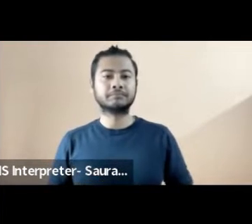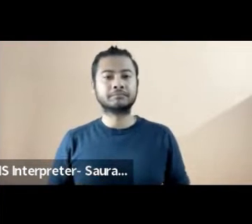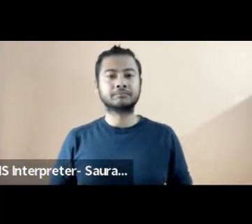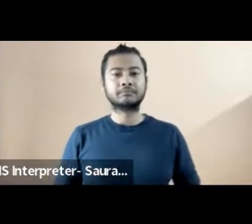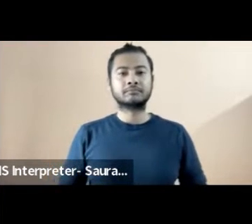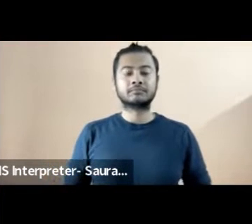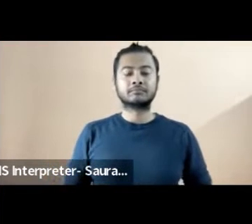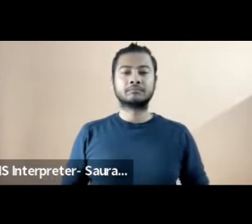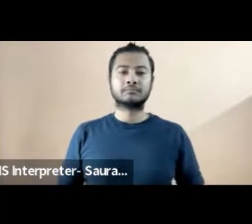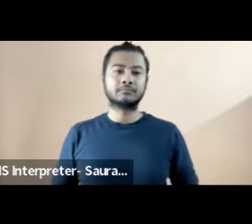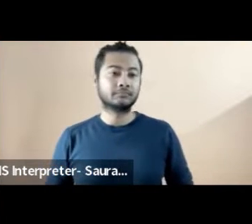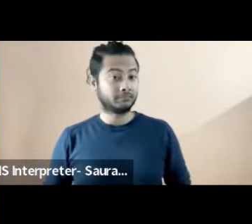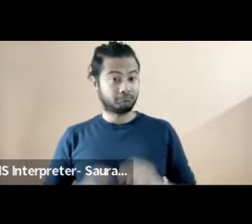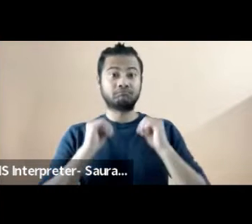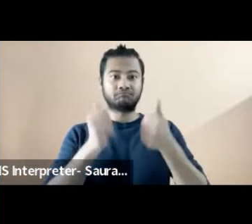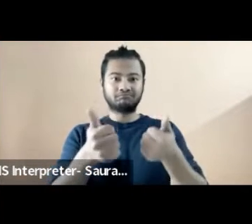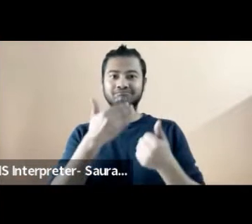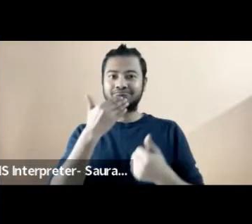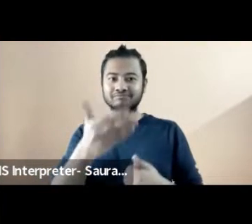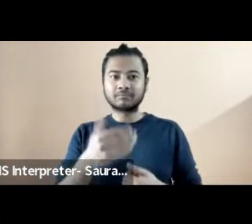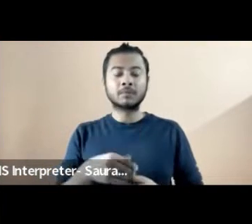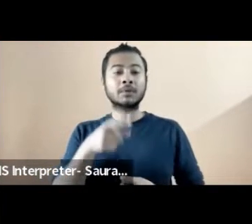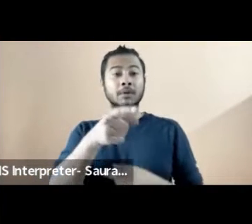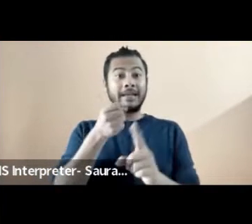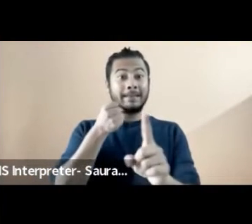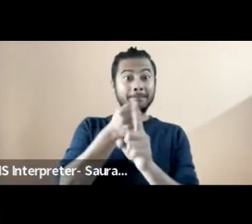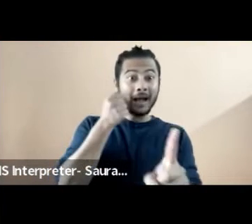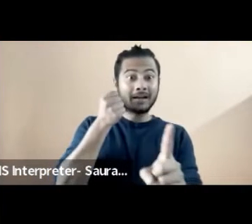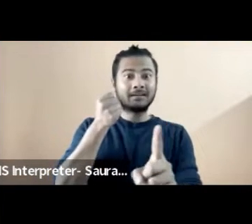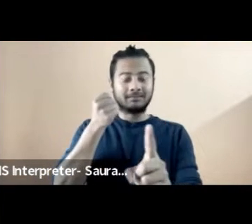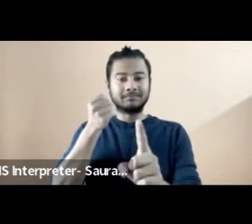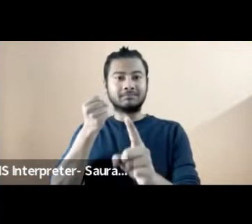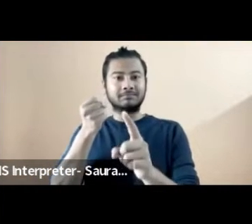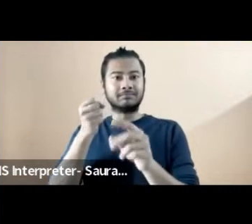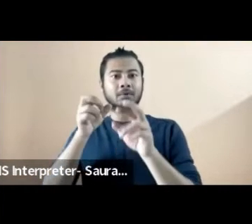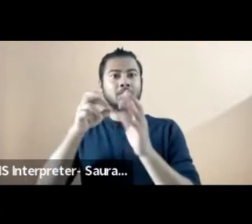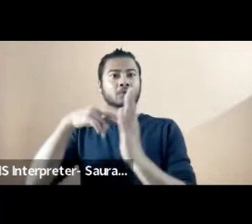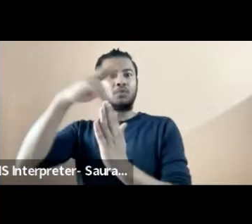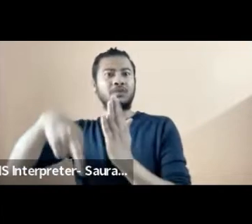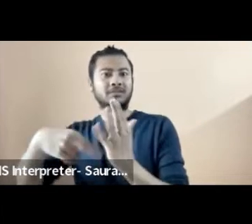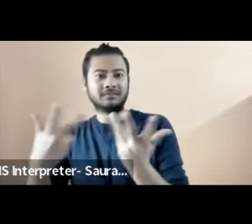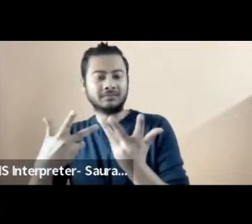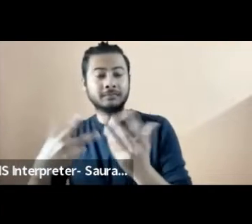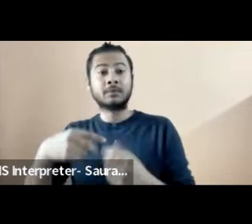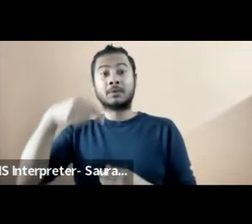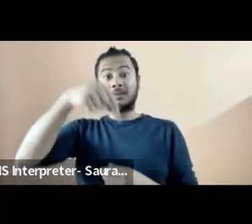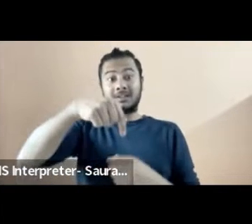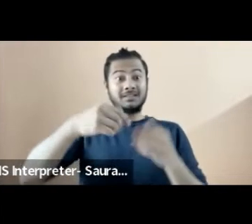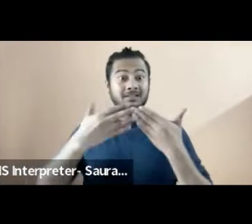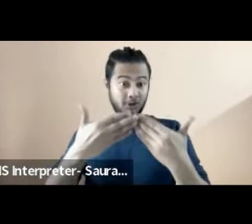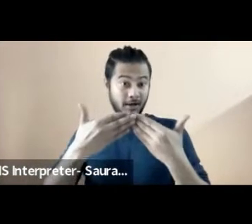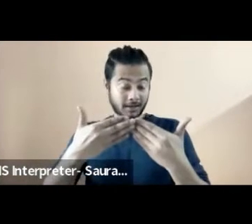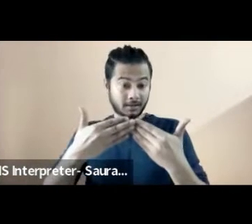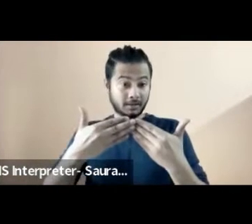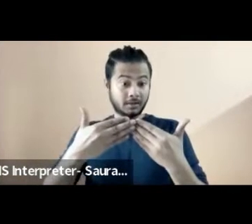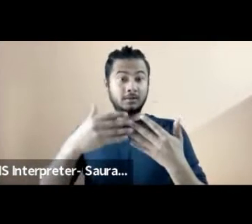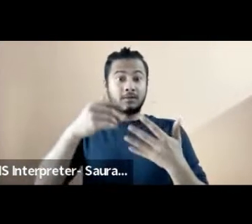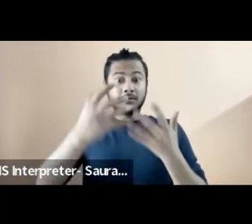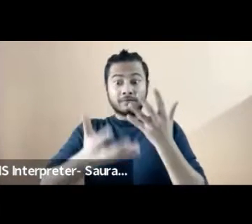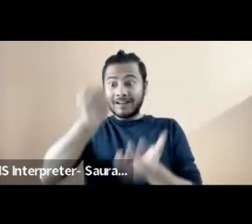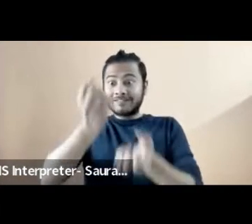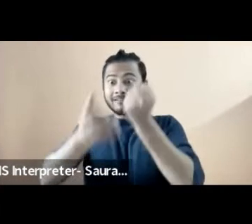Yeah, thank you. So in terms of impact and outcomes, the findings from this study are going to support the civil society